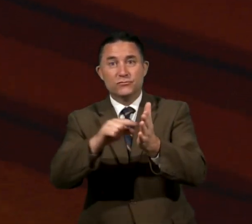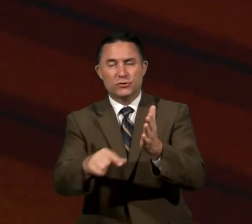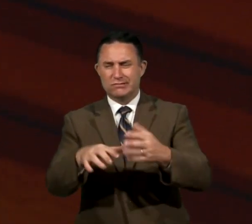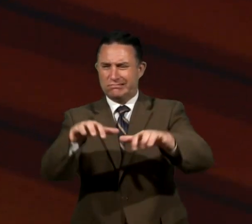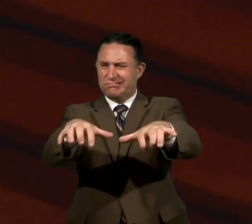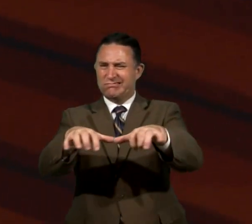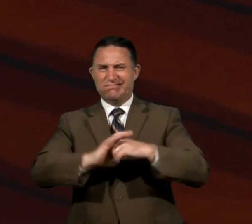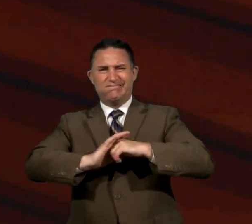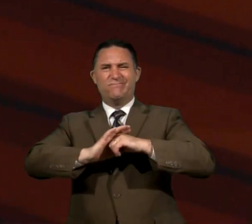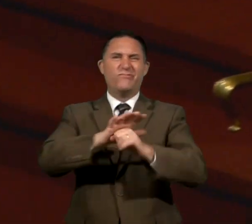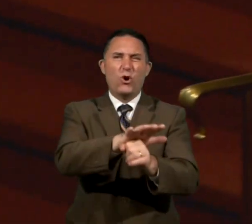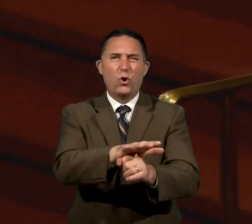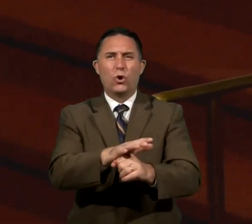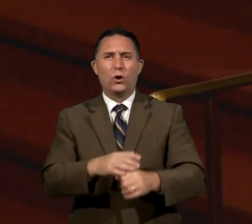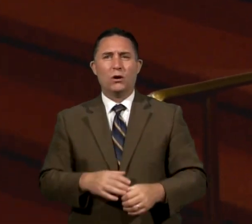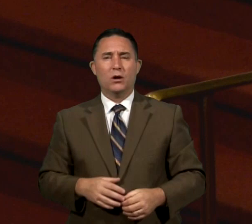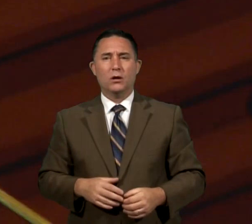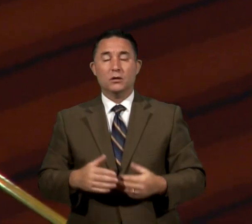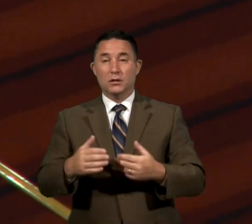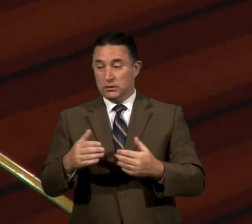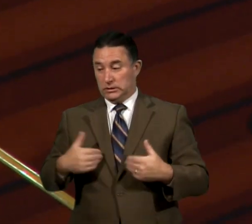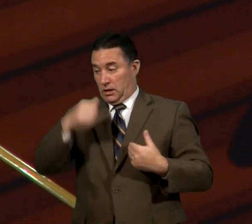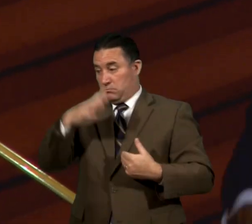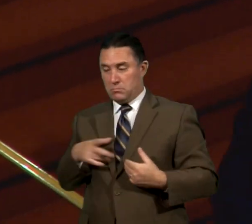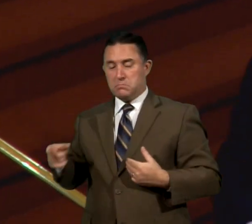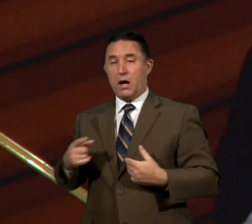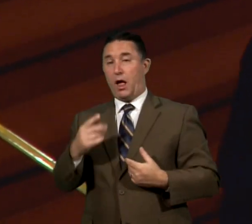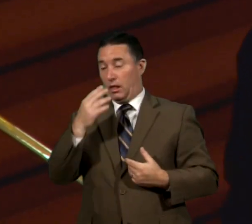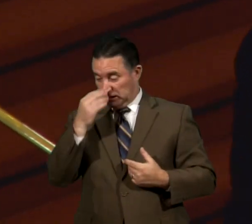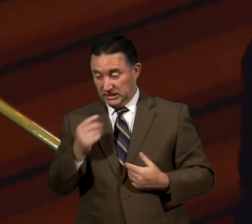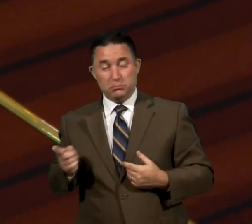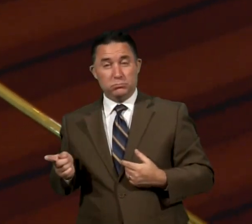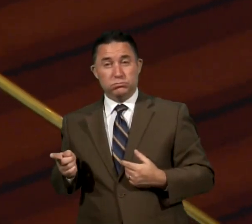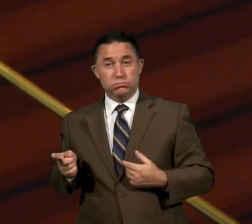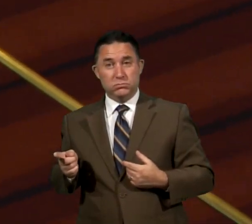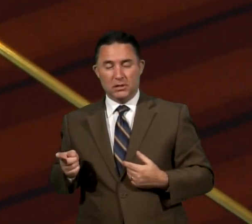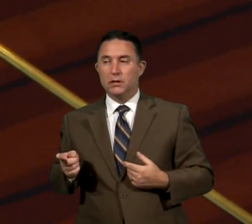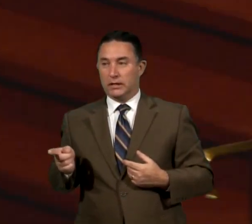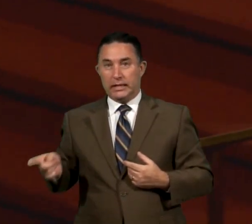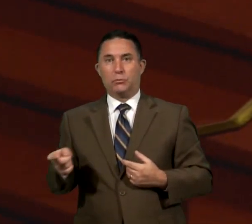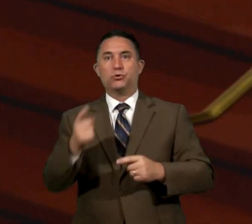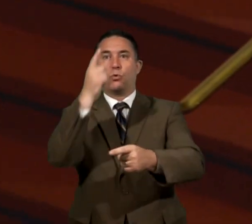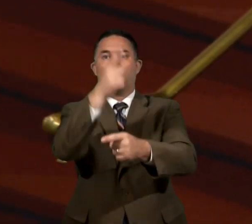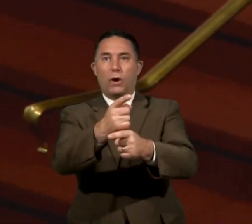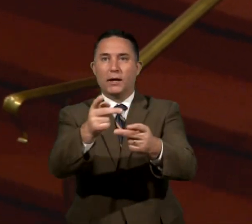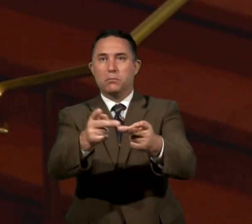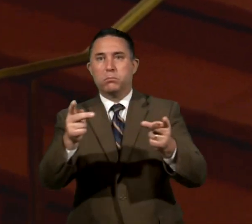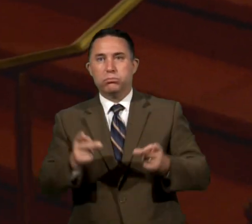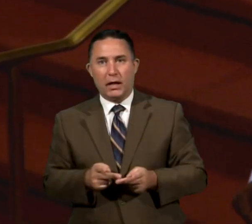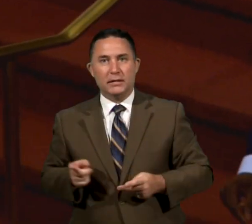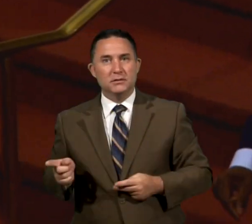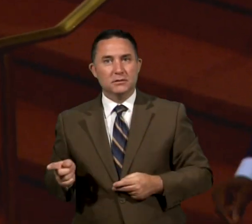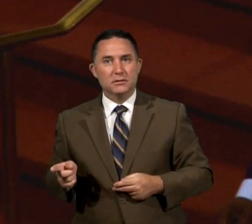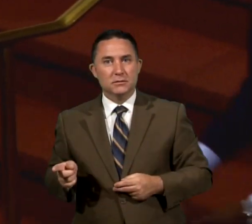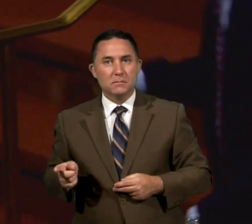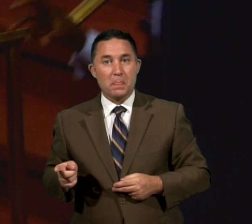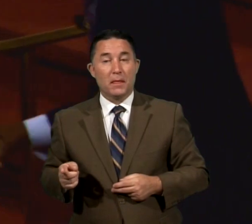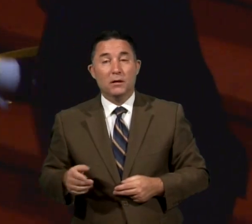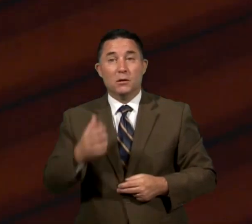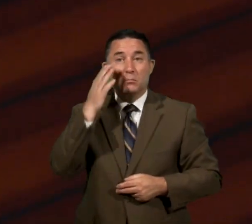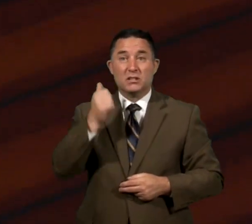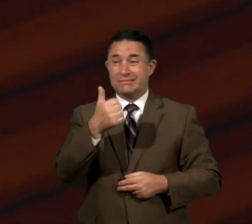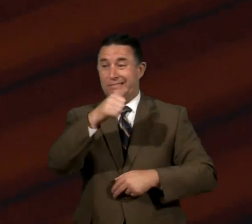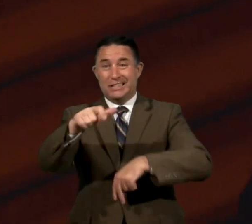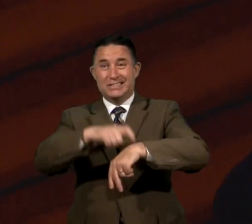packed. Even though the young man was asleep, at least he was in the right place. Because at